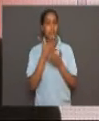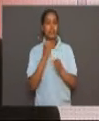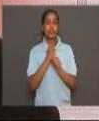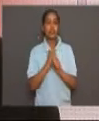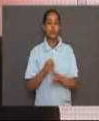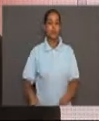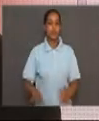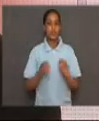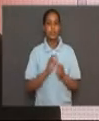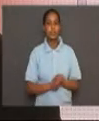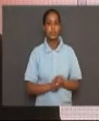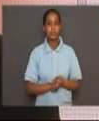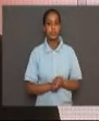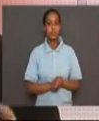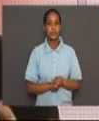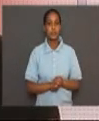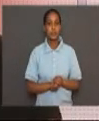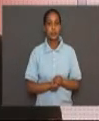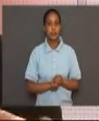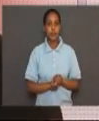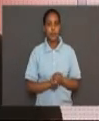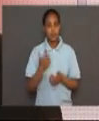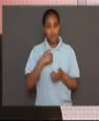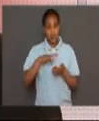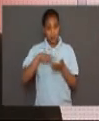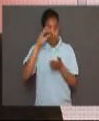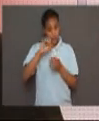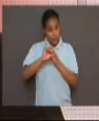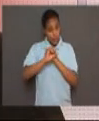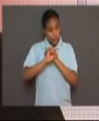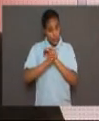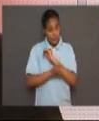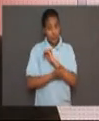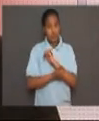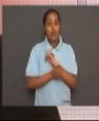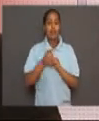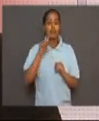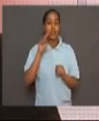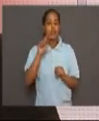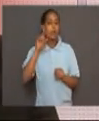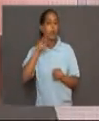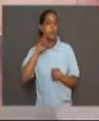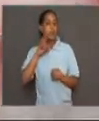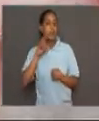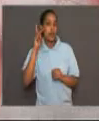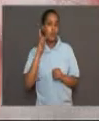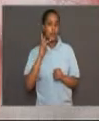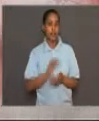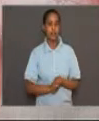job, students. You have learned the basics of thermoplastic polymers.